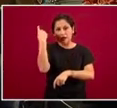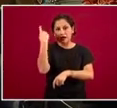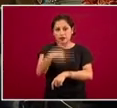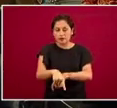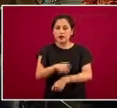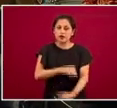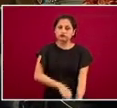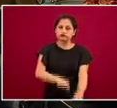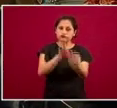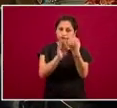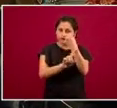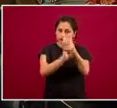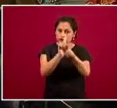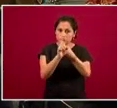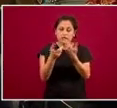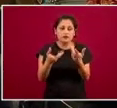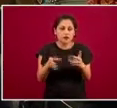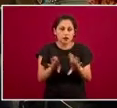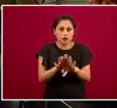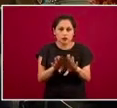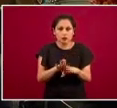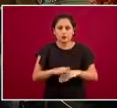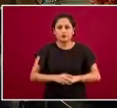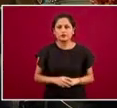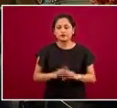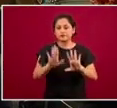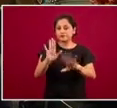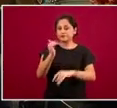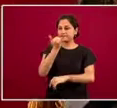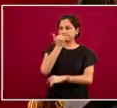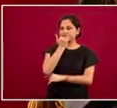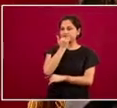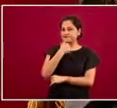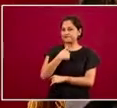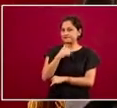In order to face this crisis.